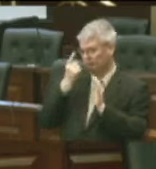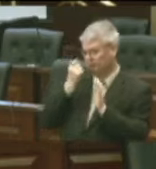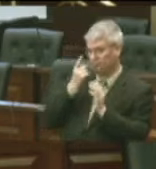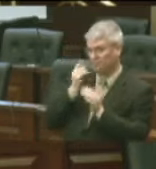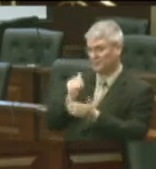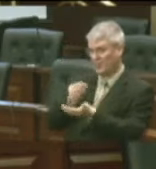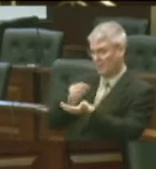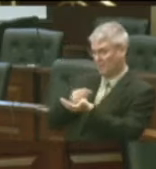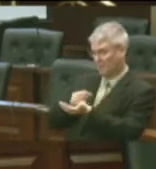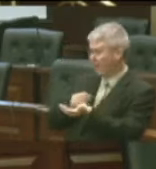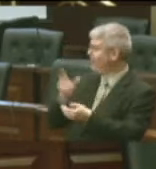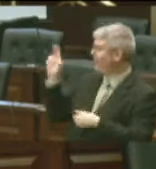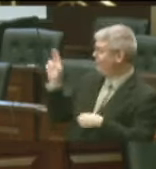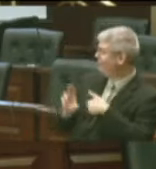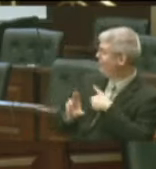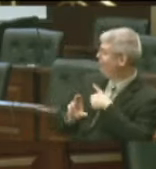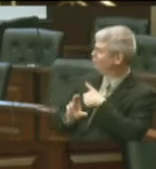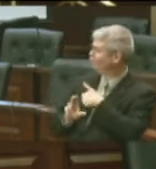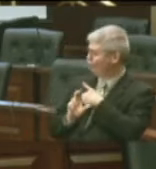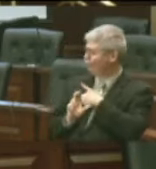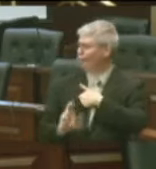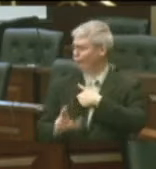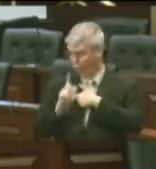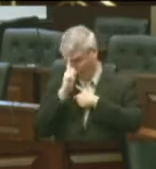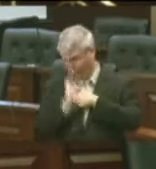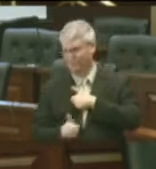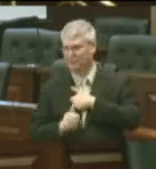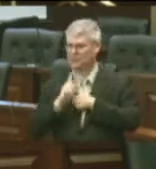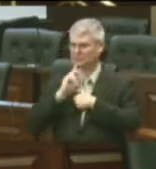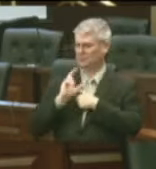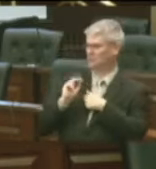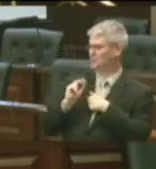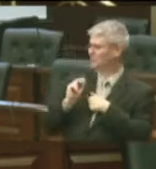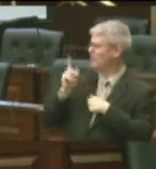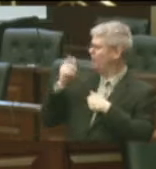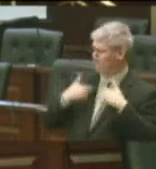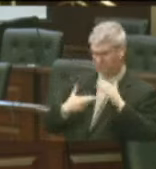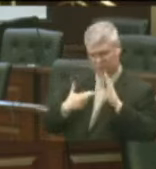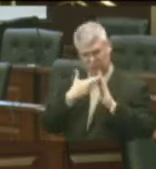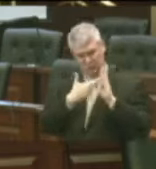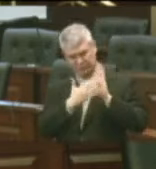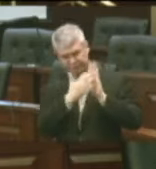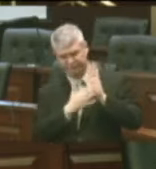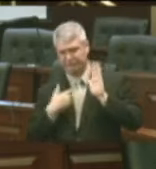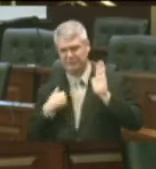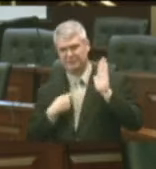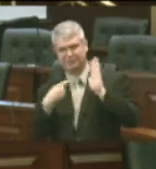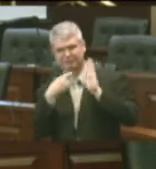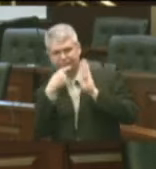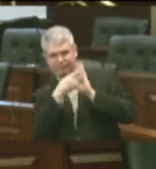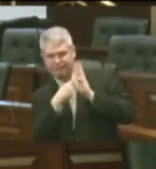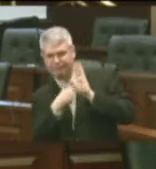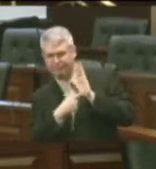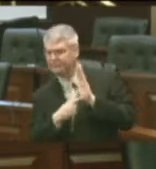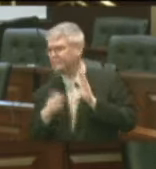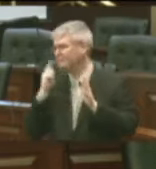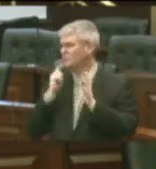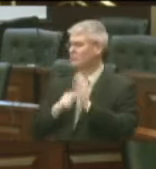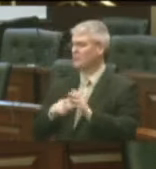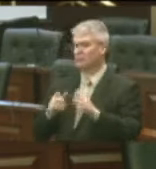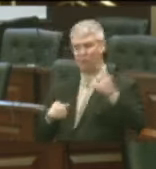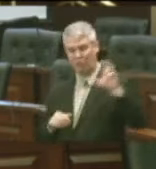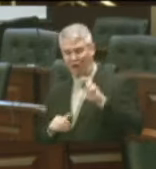Obviously new programs, it wouldn't be, it's something that's been impacted by the, by COVID, but there'll be flexibility as it goes